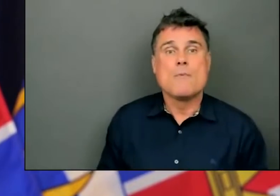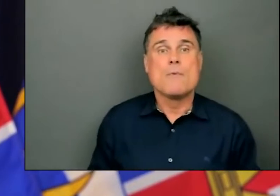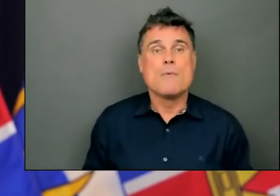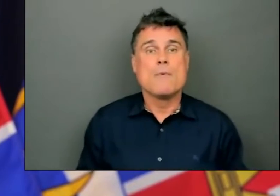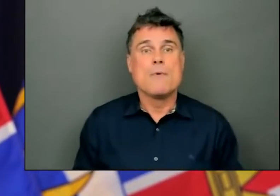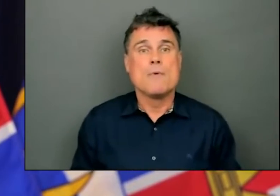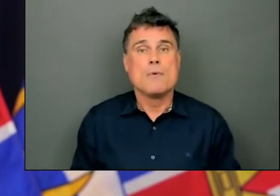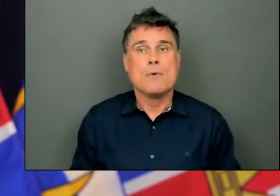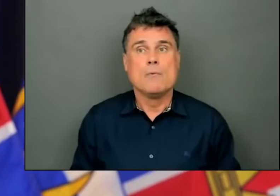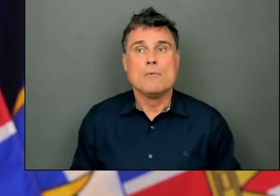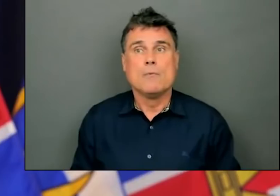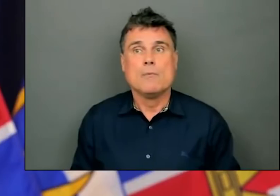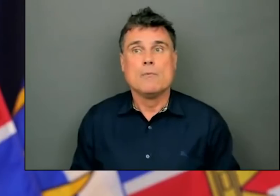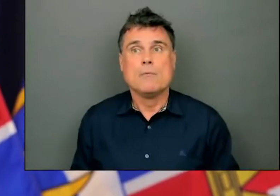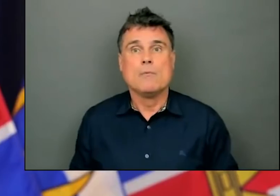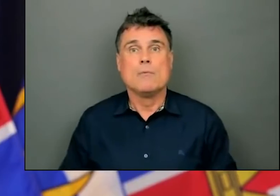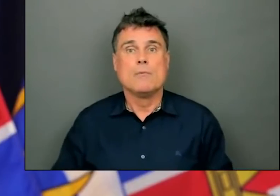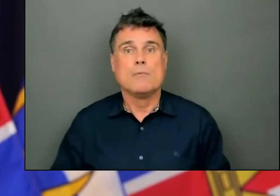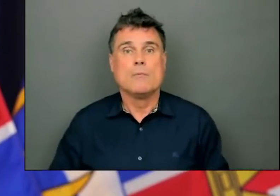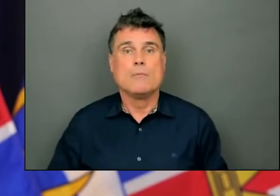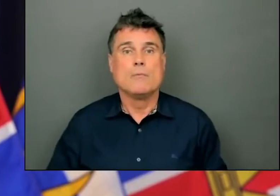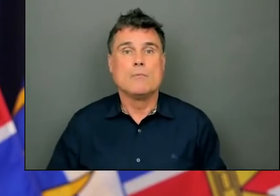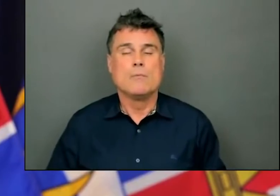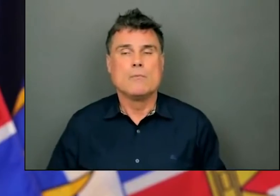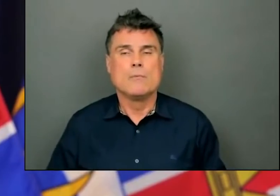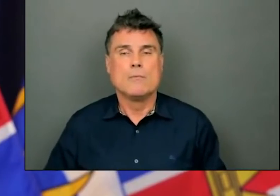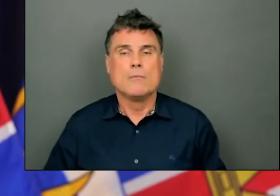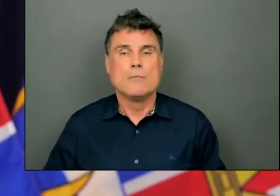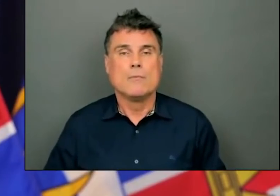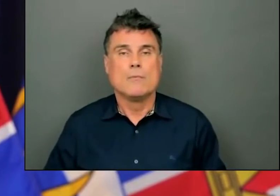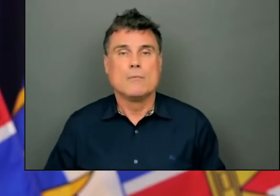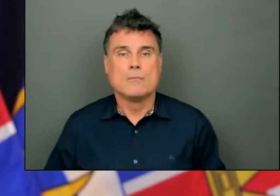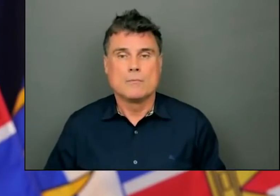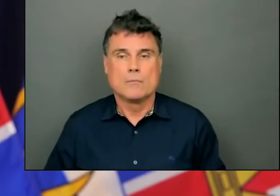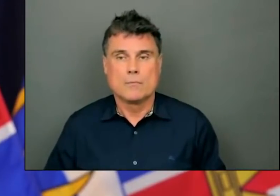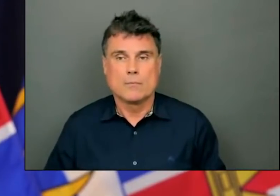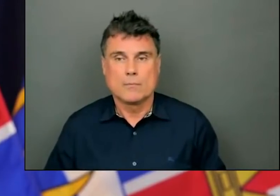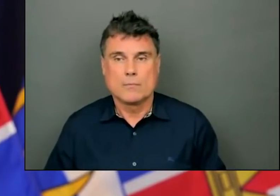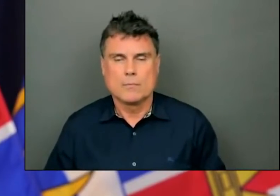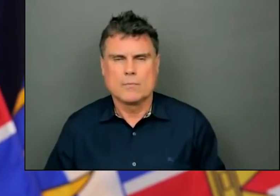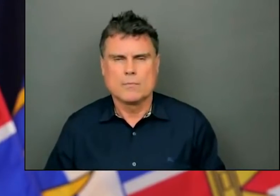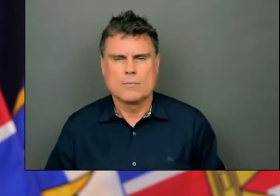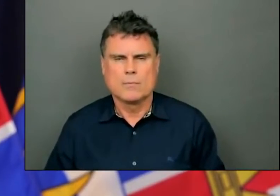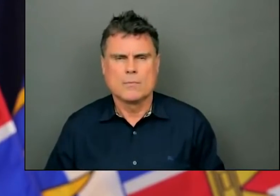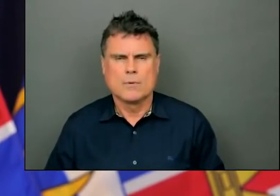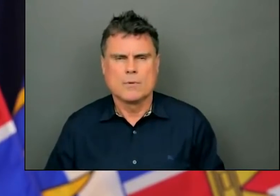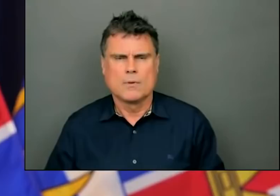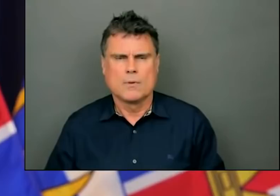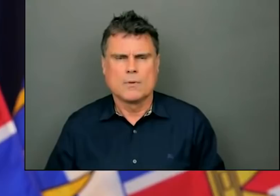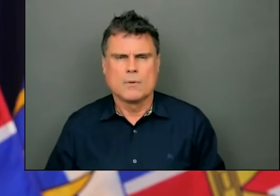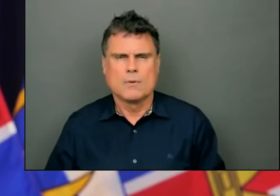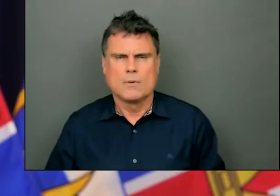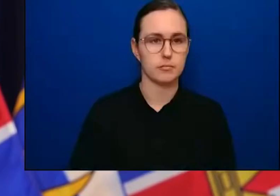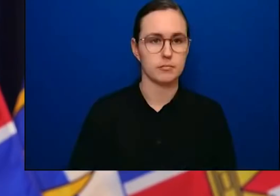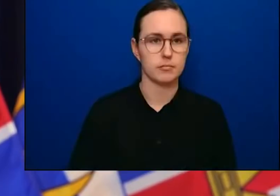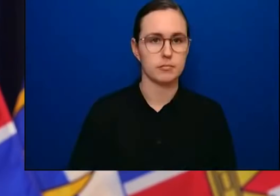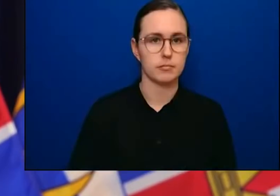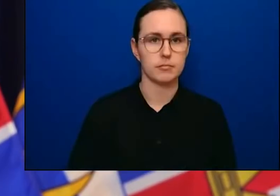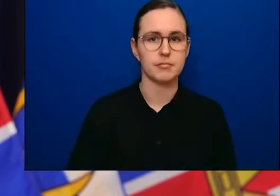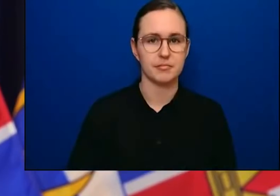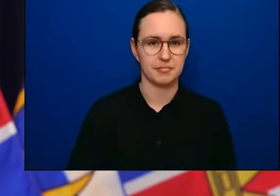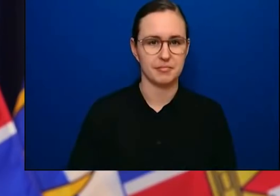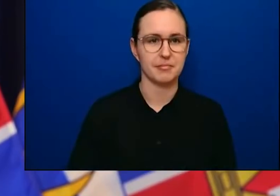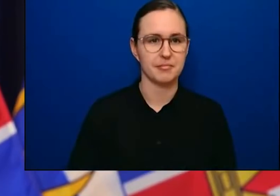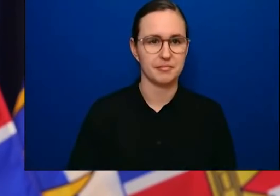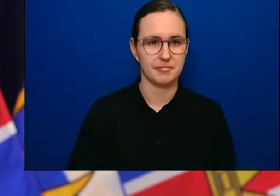Hi there. I'm asking a question on behalf of a colleague, and regarding long COVID. I'm wondering, with Omicron and the faster incubation period,